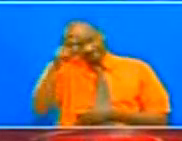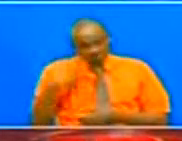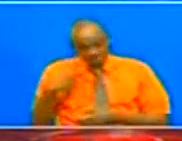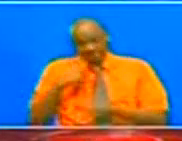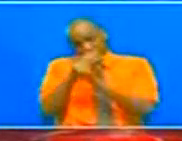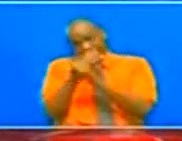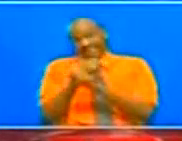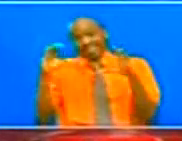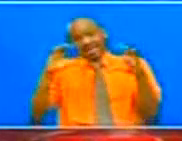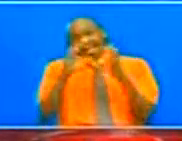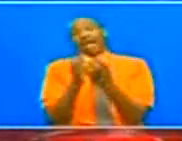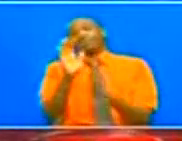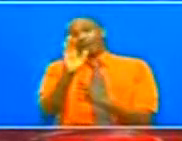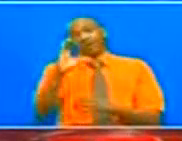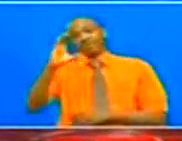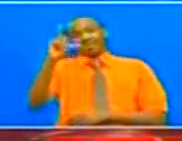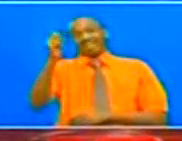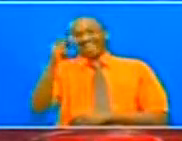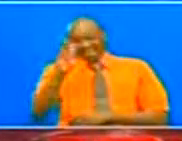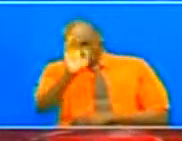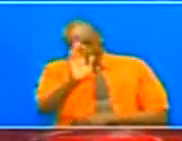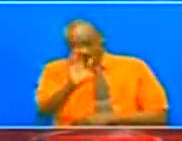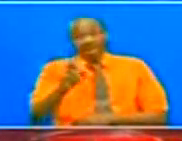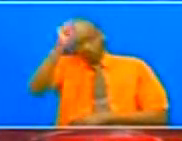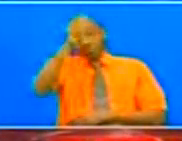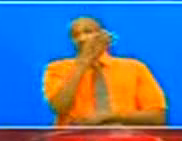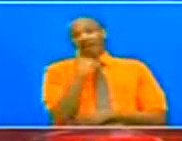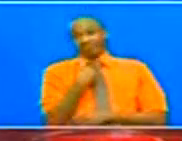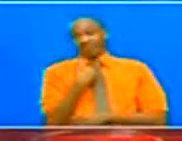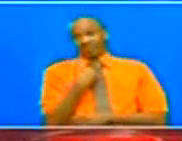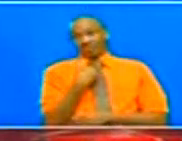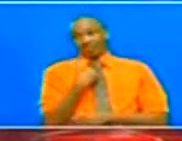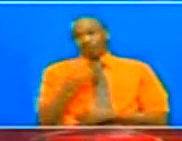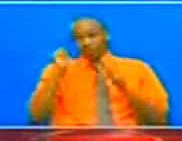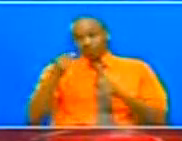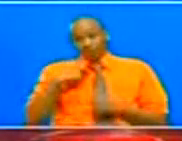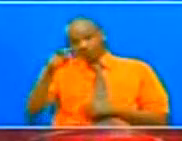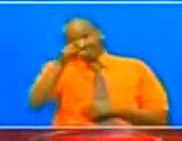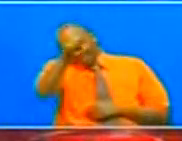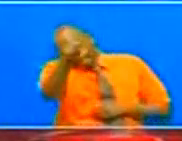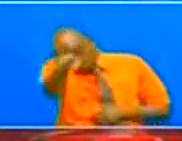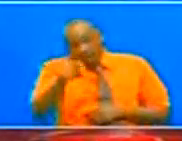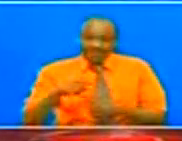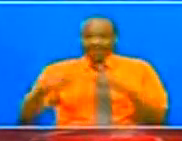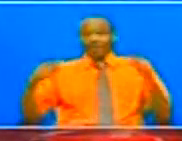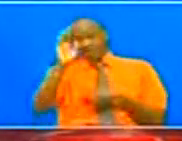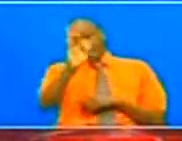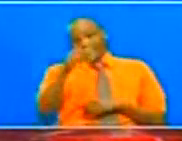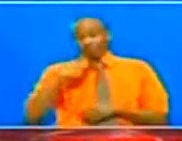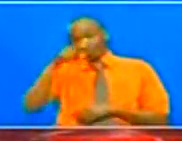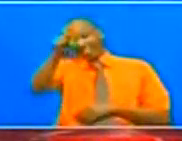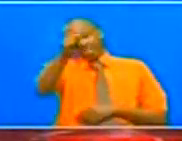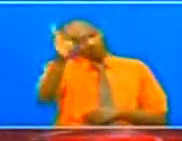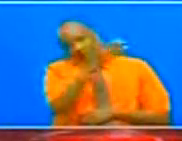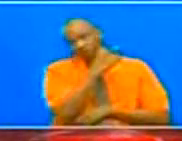major clan? Which list? You have clans up north. Who's to say you're not going to point fingers at clan so-and-so, clan so-and-so? Your political